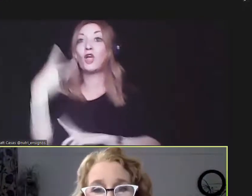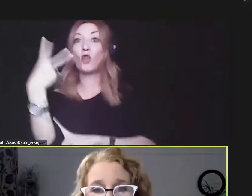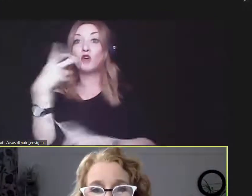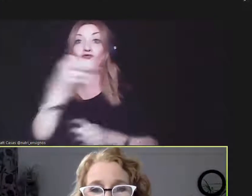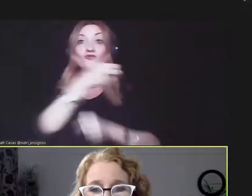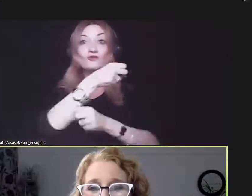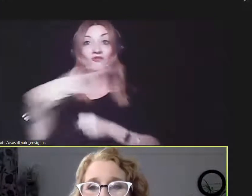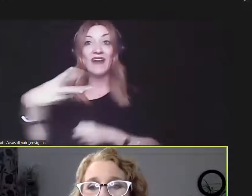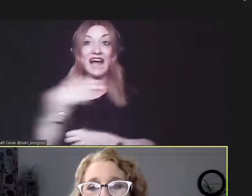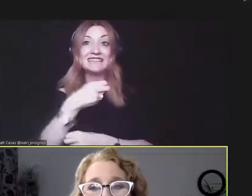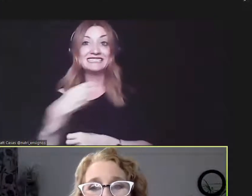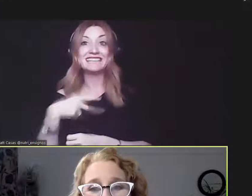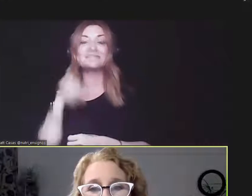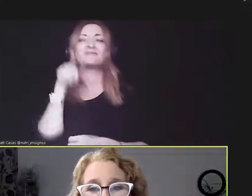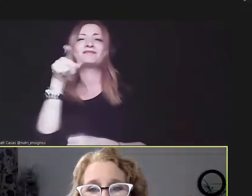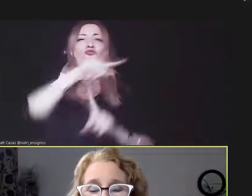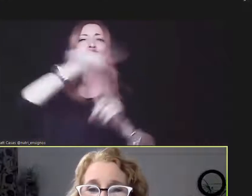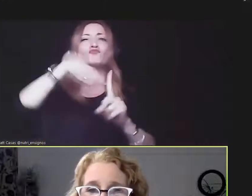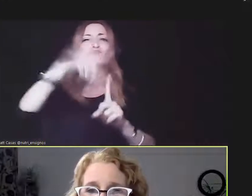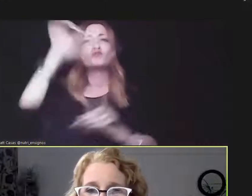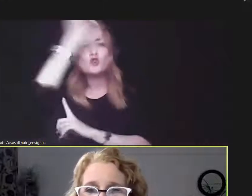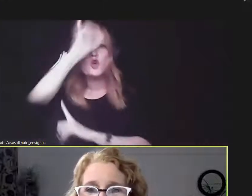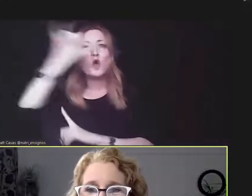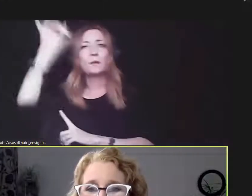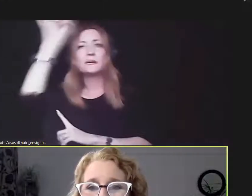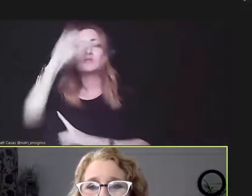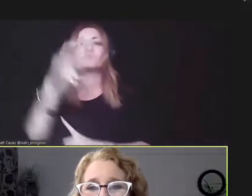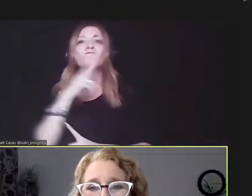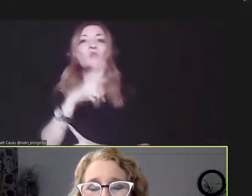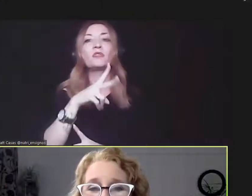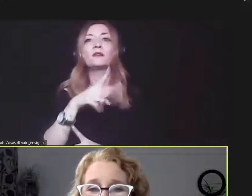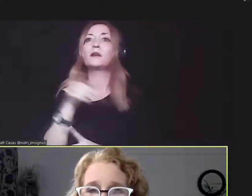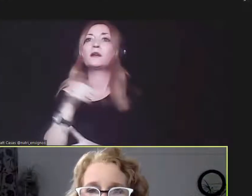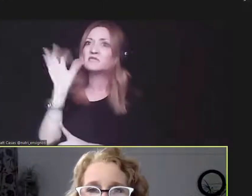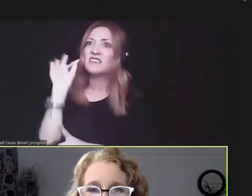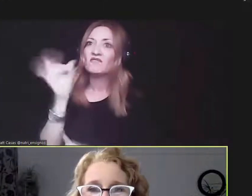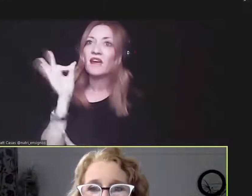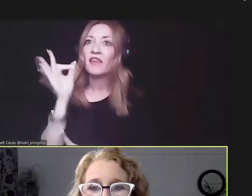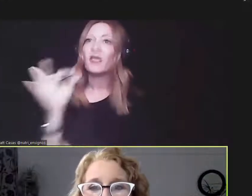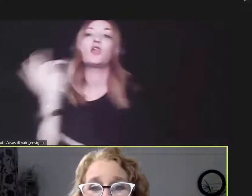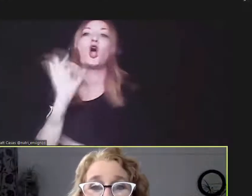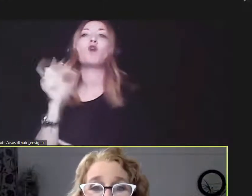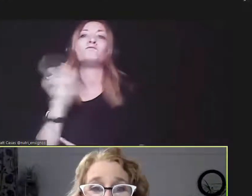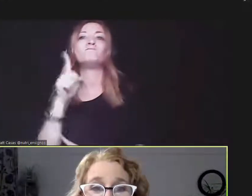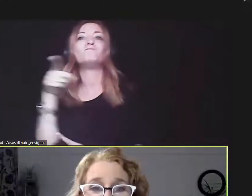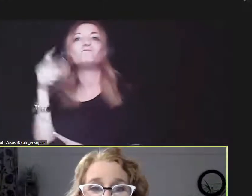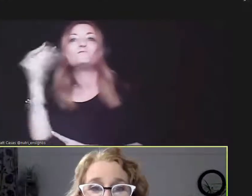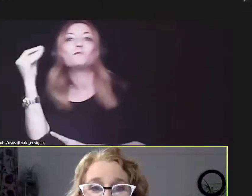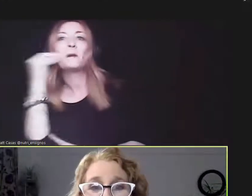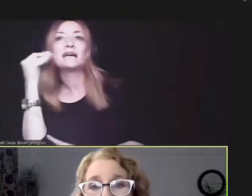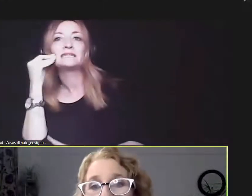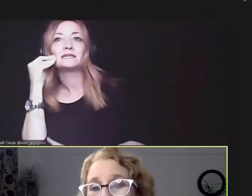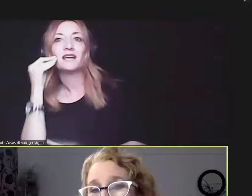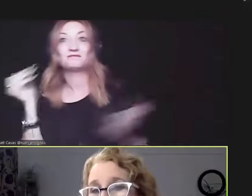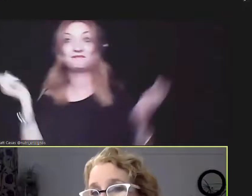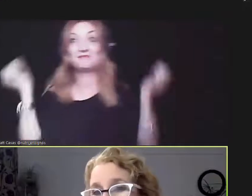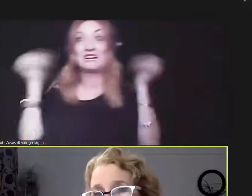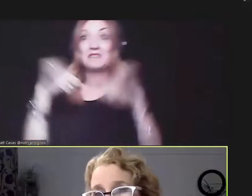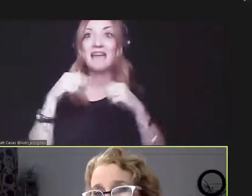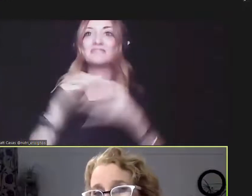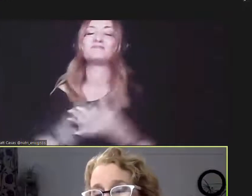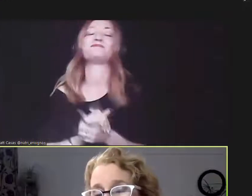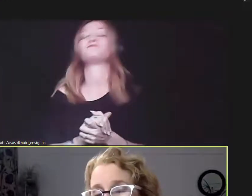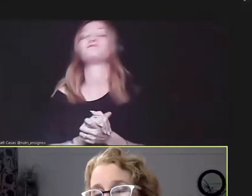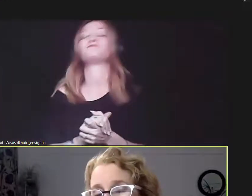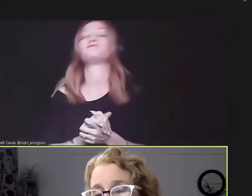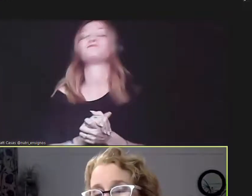Number one, your gut bacteria can be affected by stress or